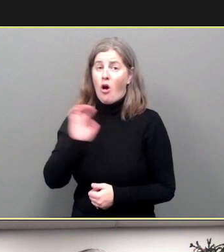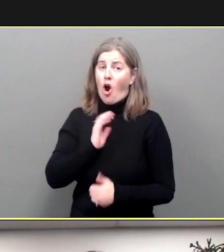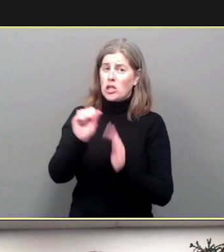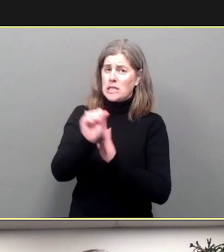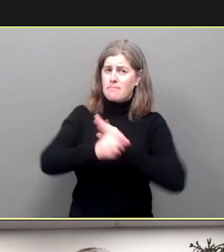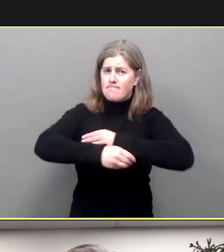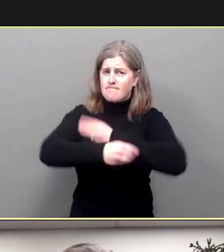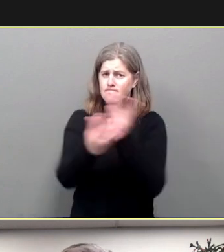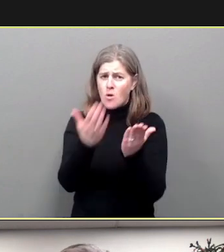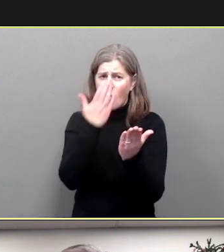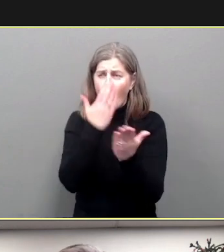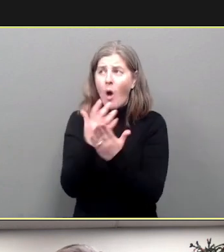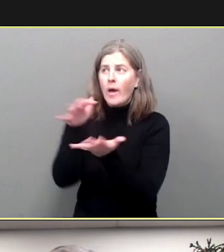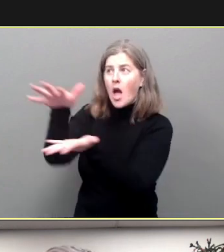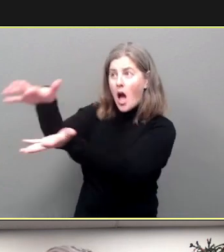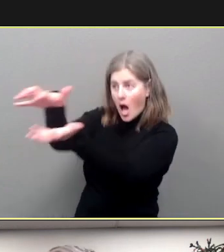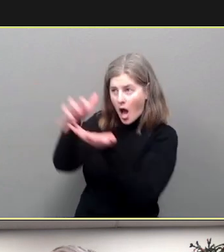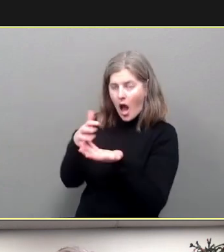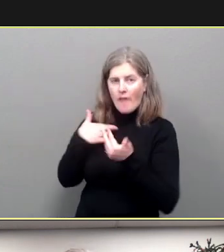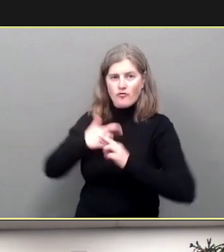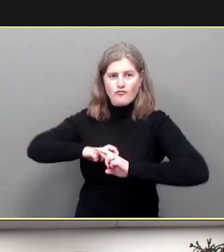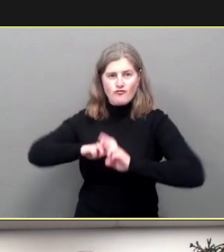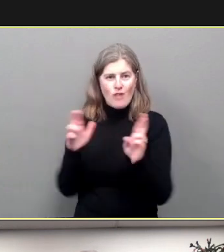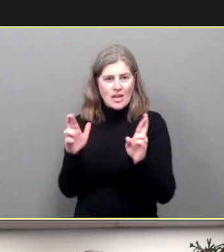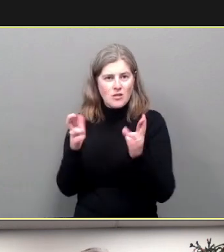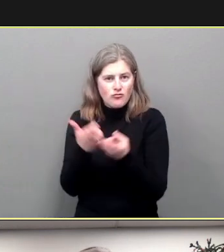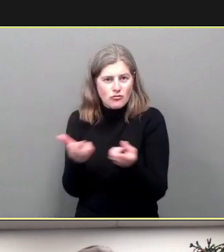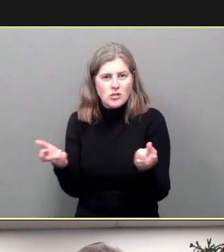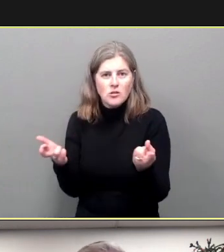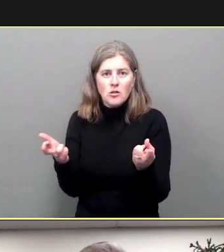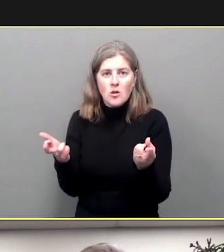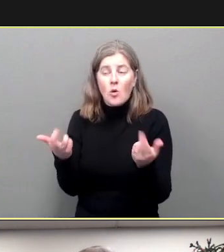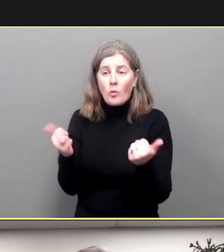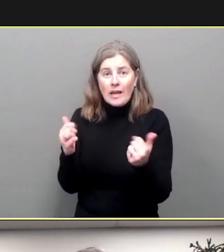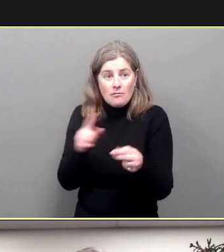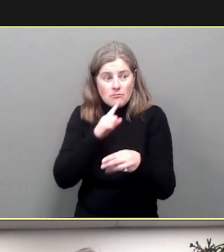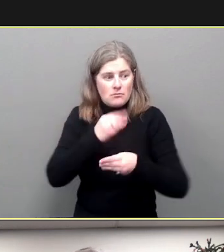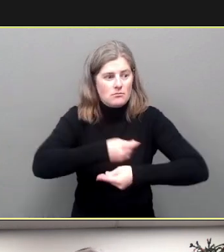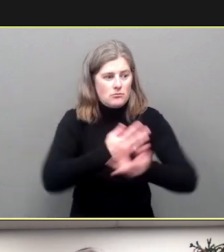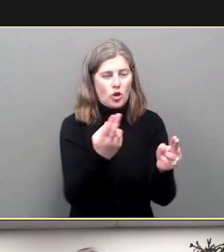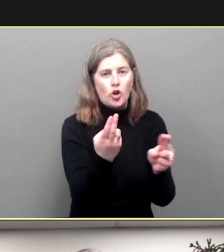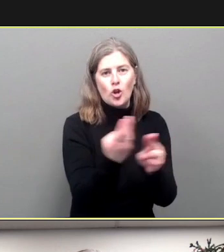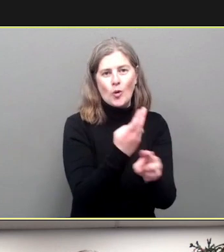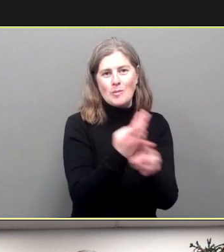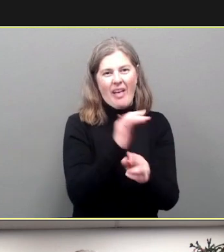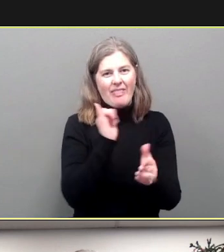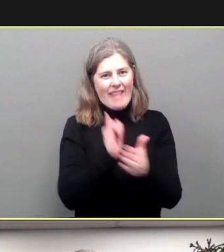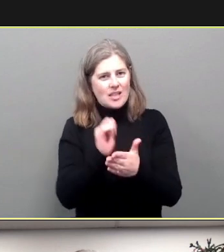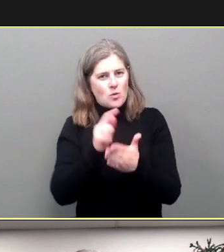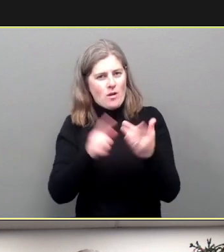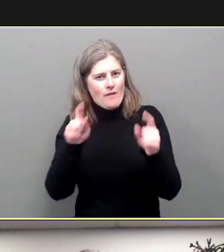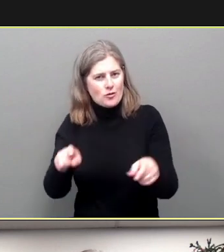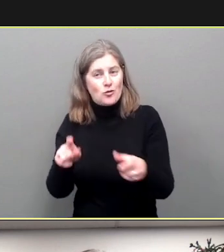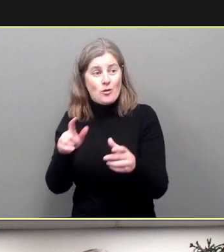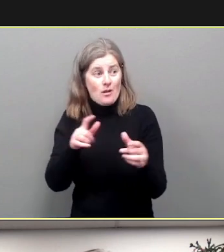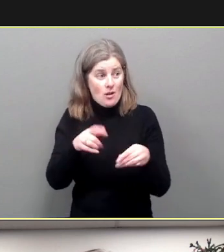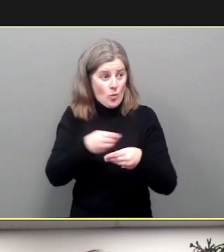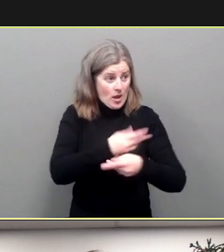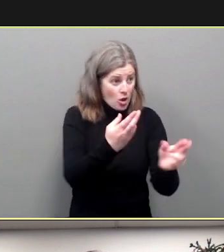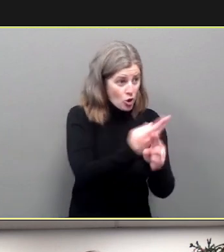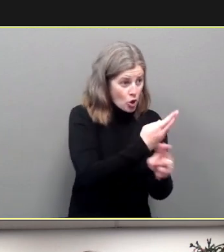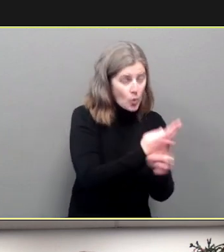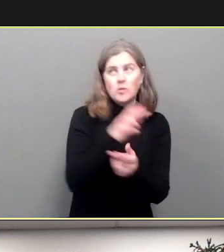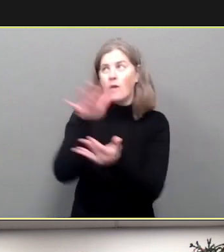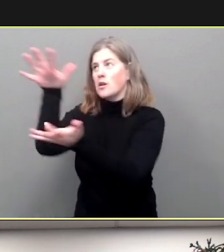in procuring these resources because we do a good job using them. And that's the secret to getting more sotrovimab